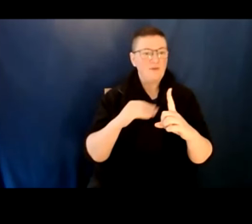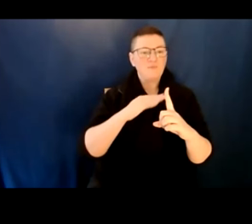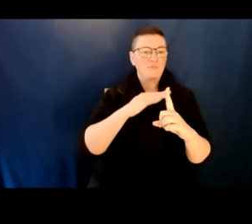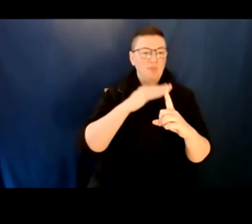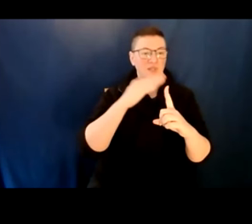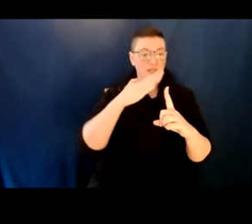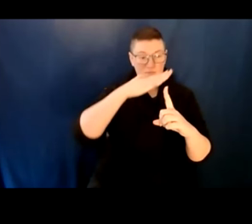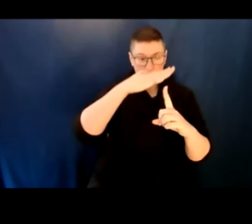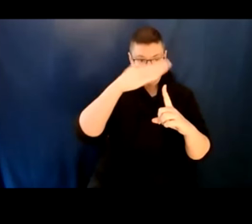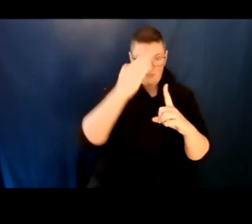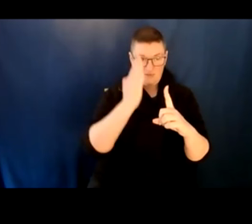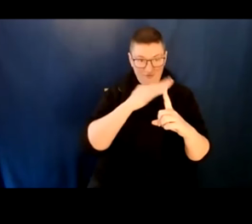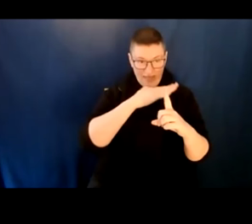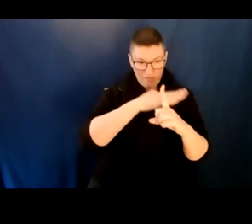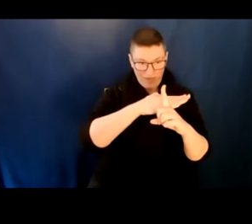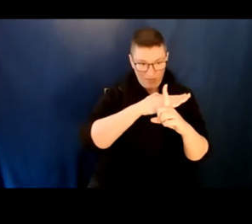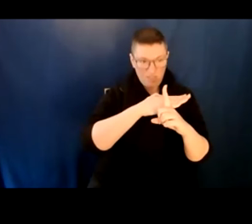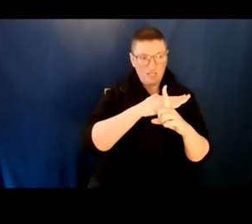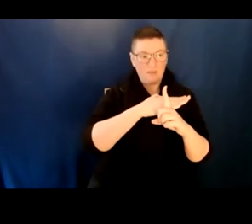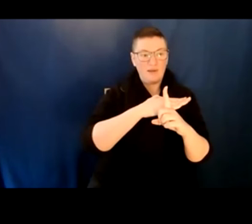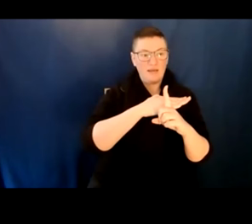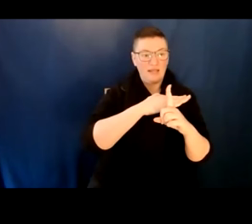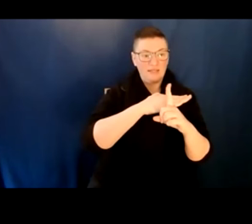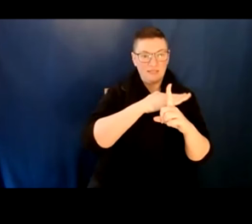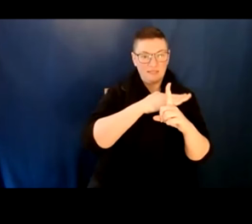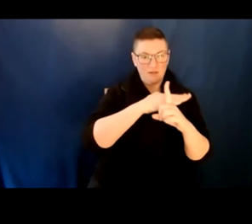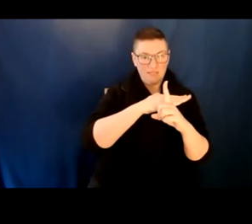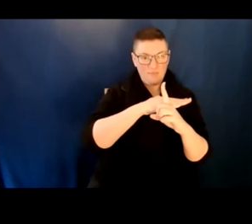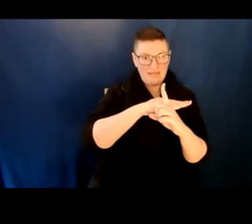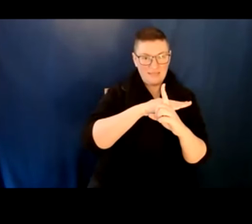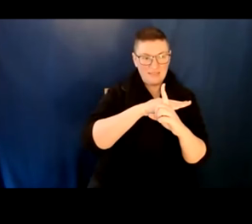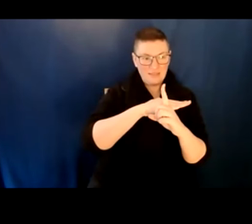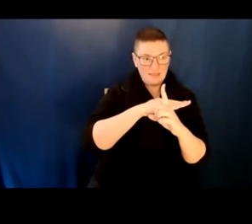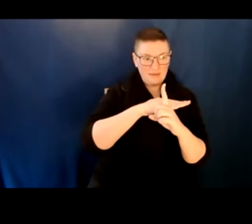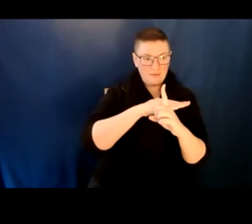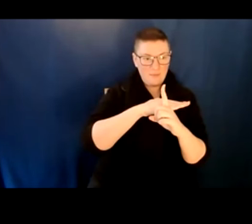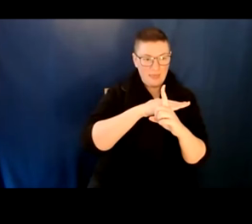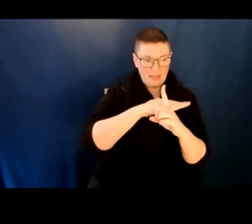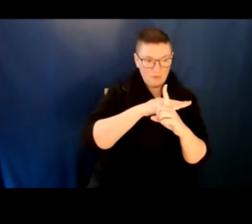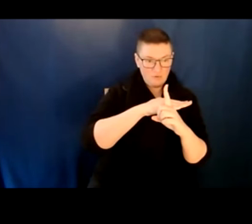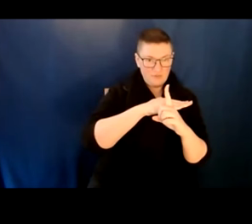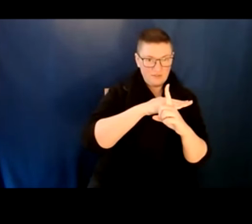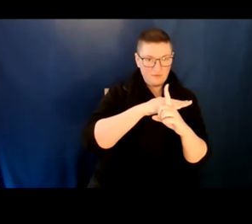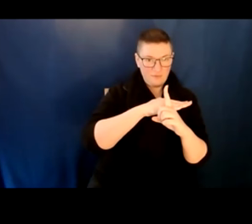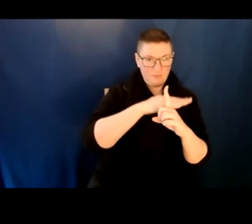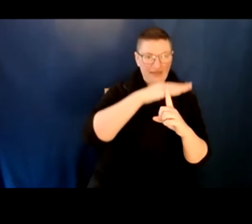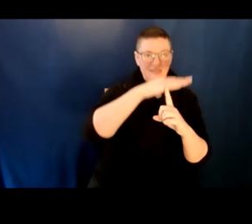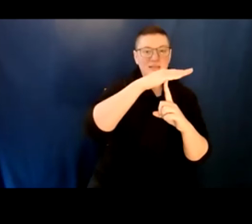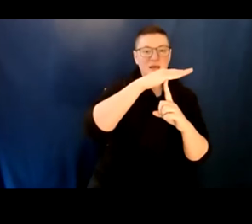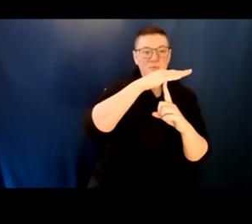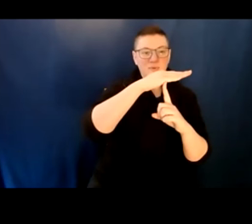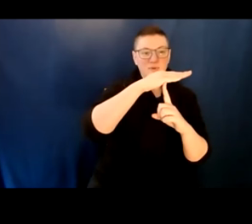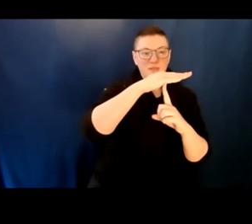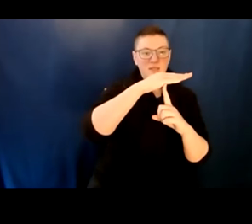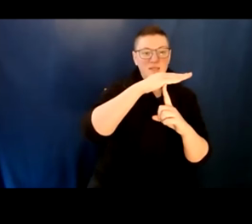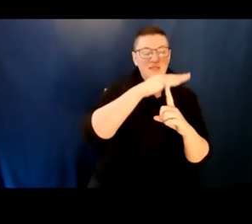finger, the flat palm hand shape, and it starts at the base and moves from the base